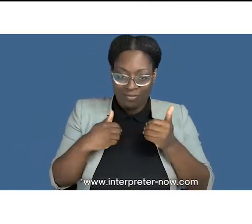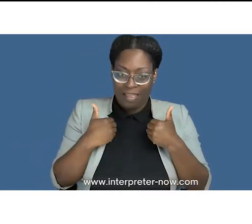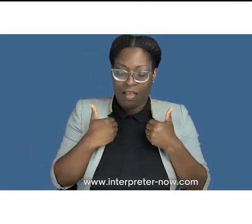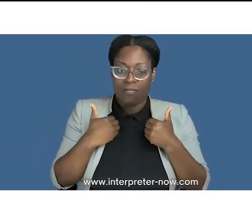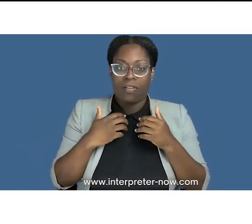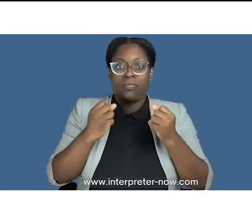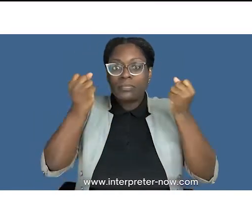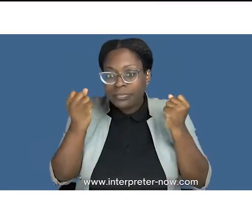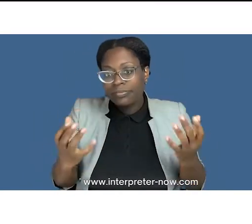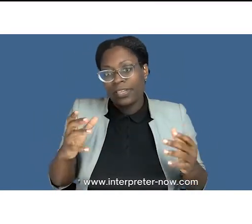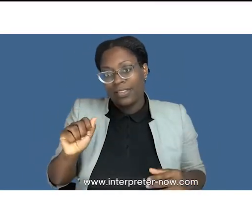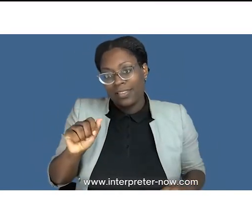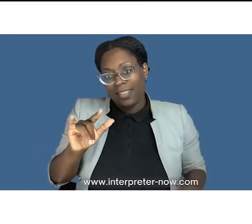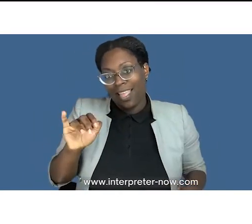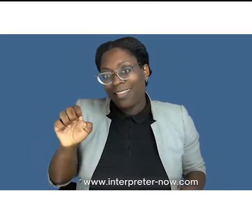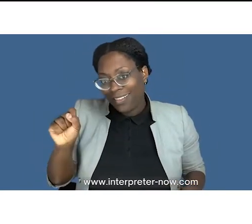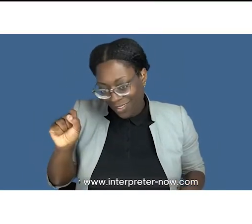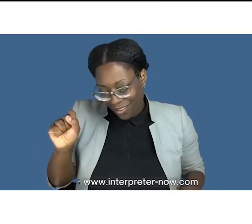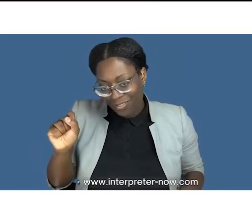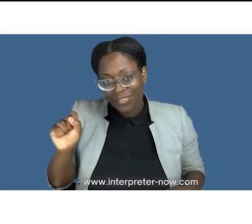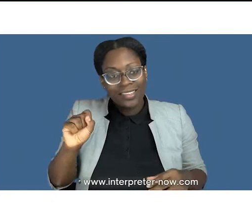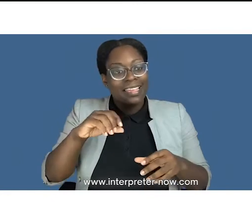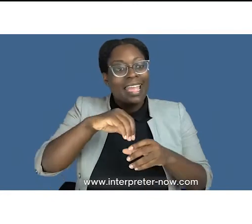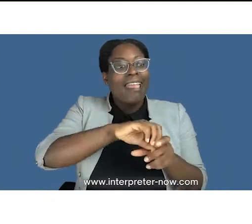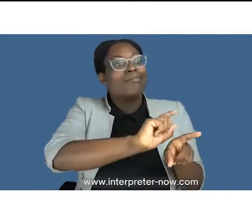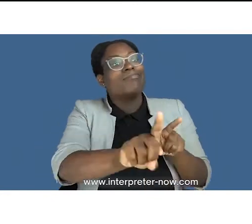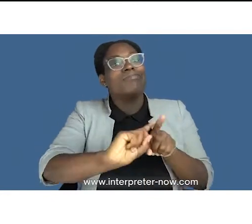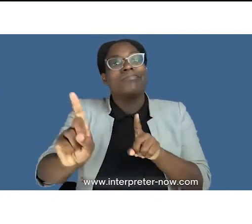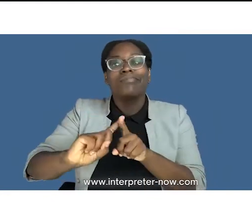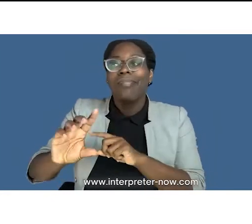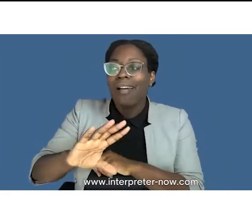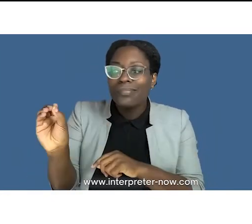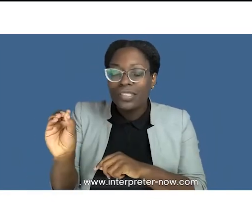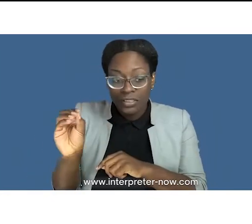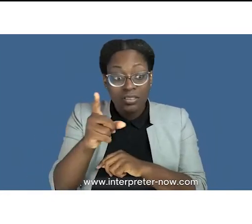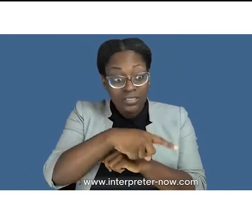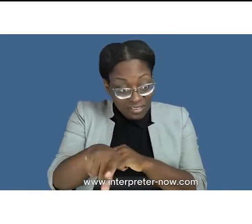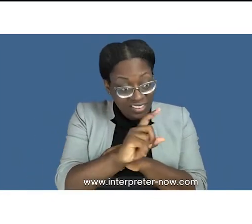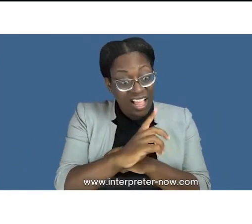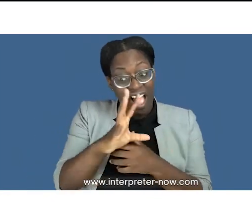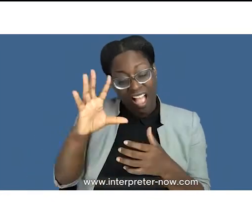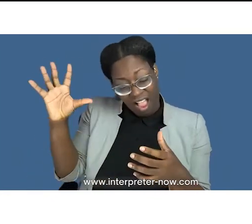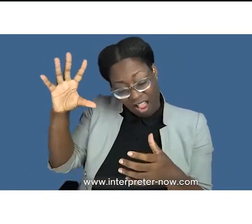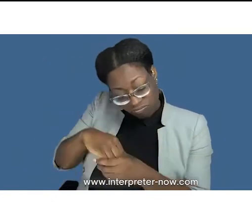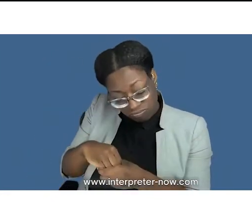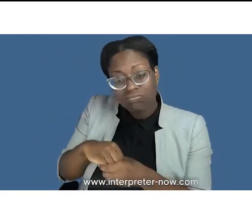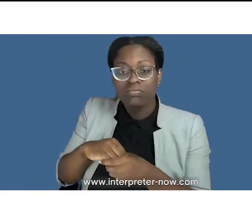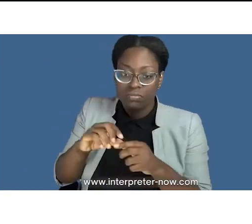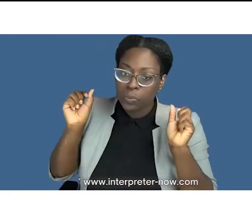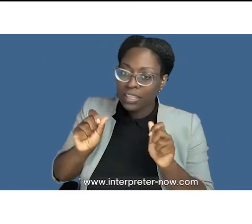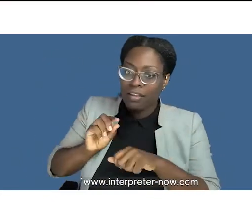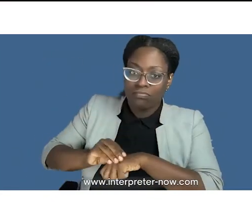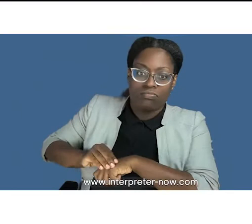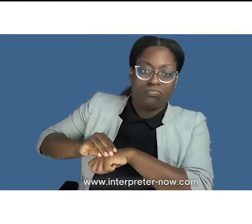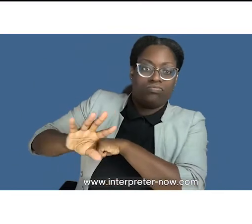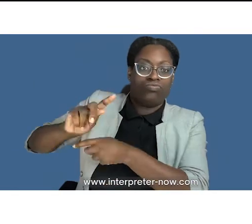is not until we reach that critical mass of allies across our industry, across our companies, that we will fundamentally